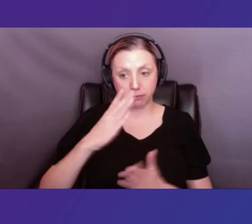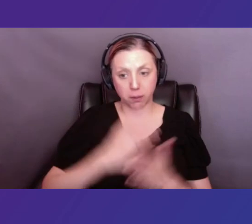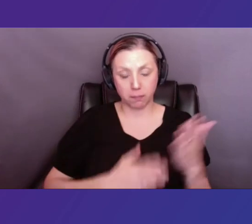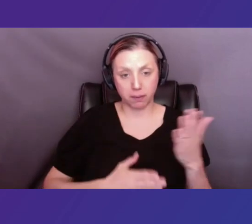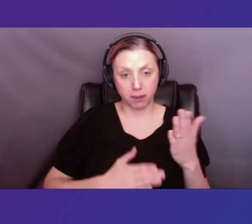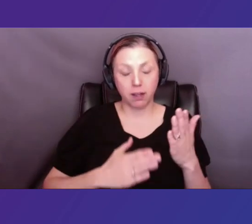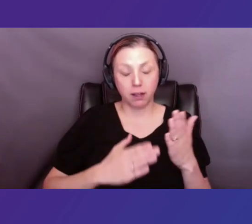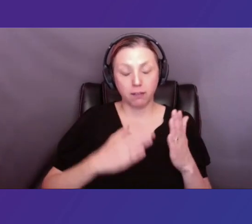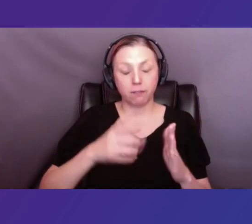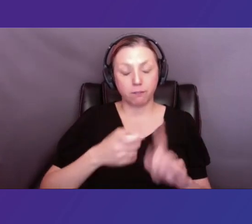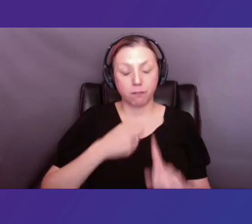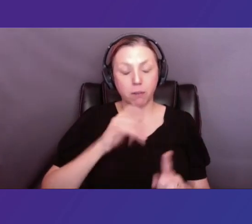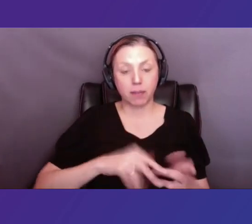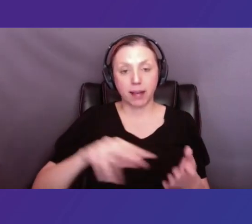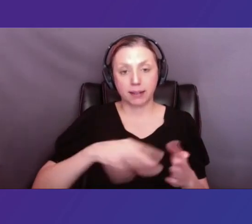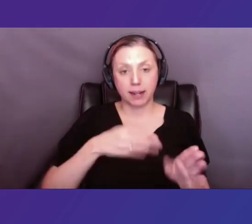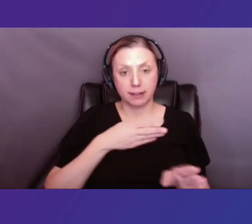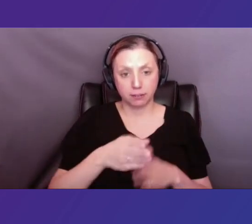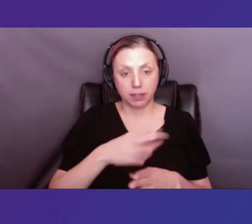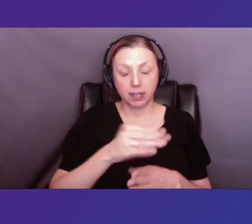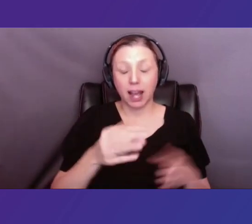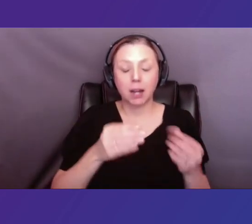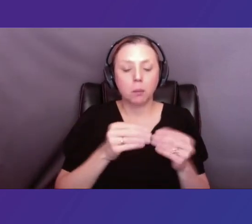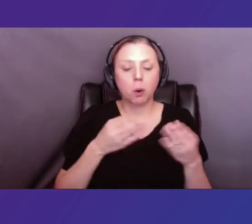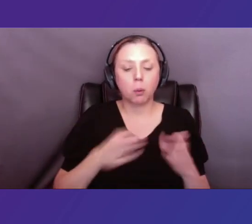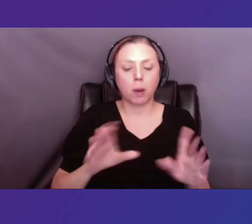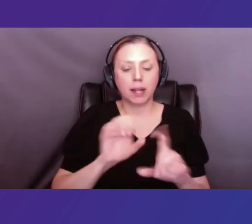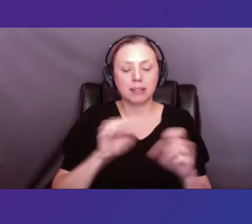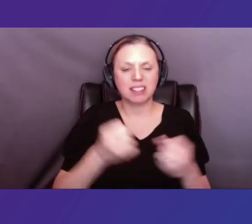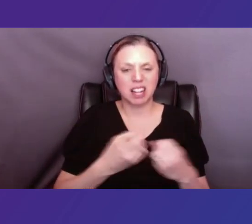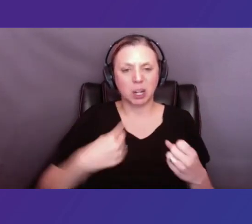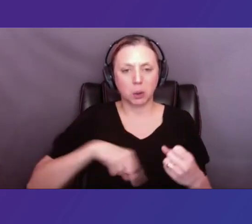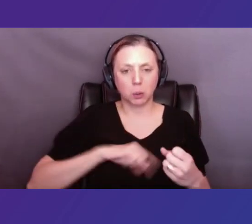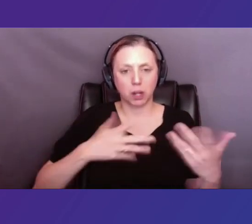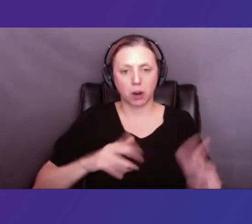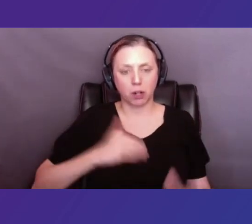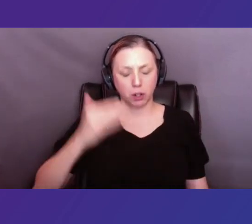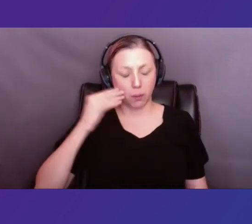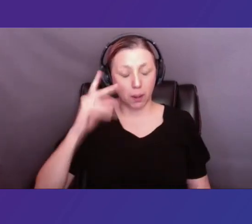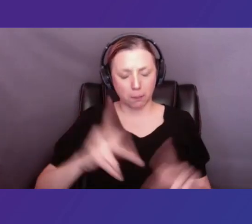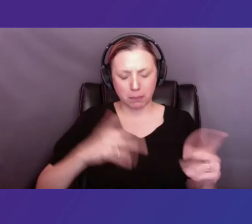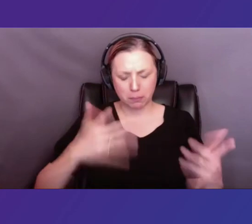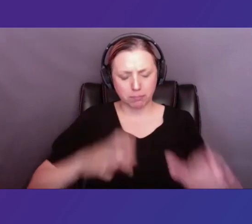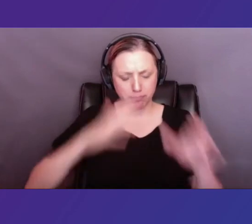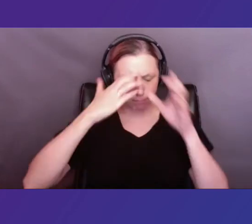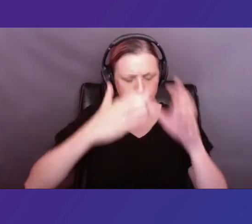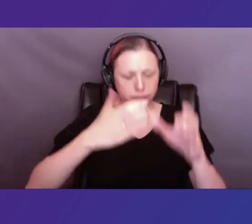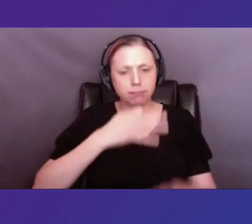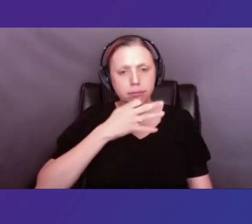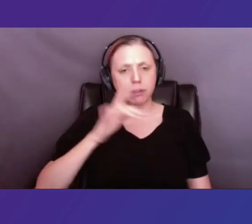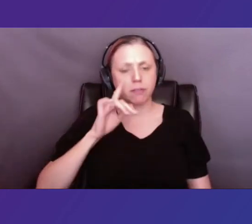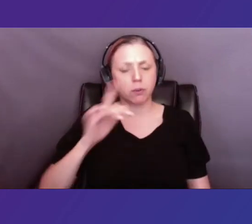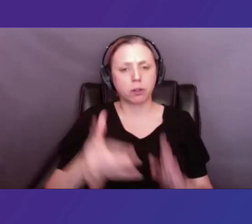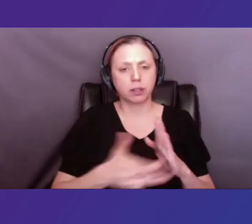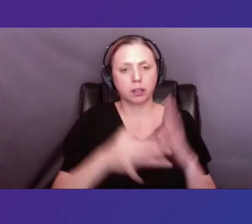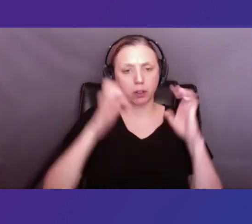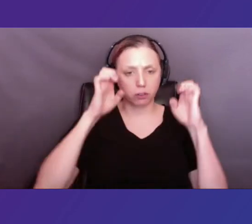wider society as we know it. Knowledgeable practitioners in technology,